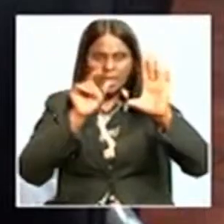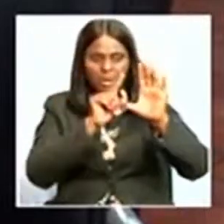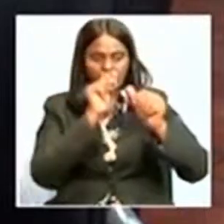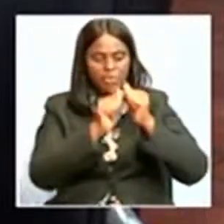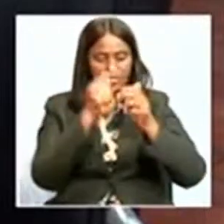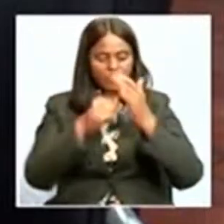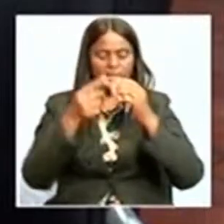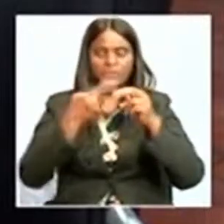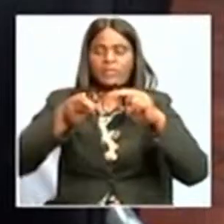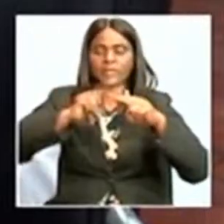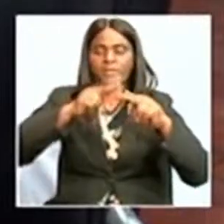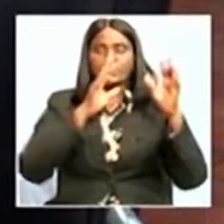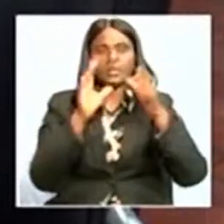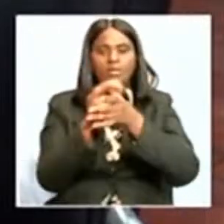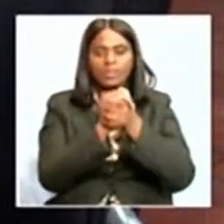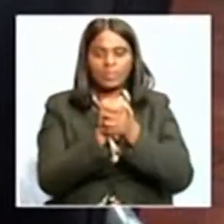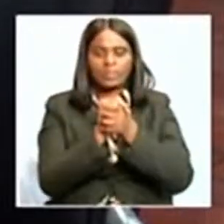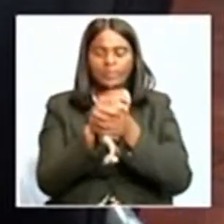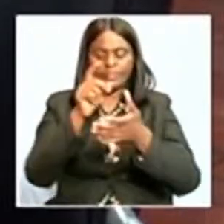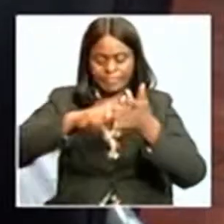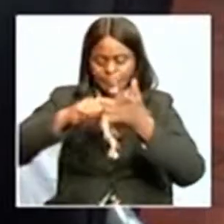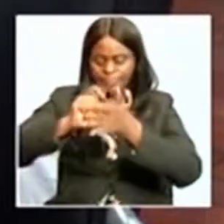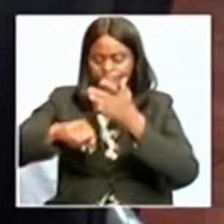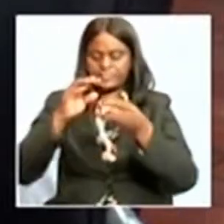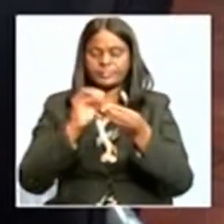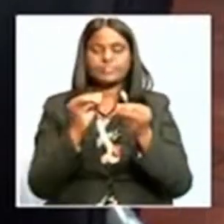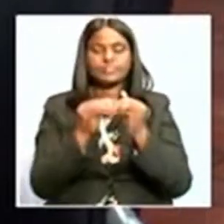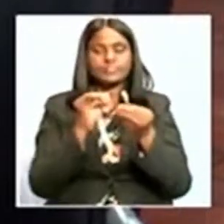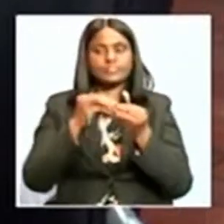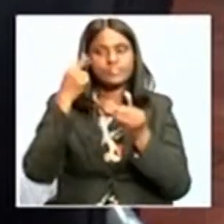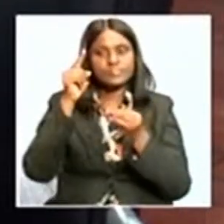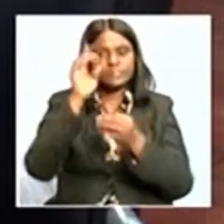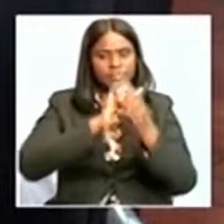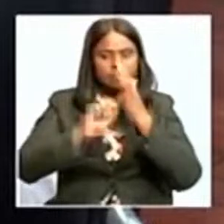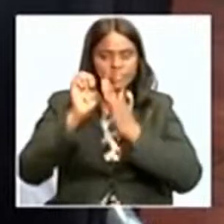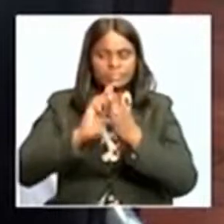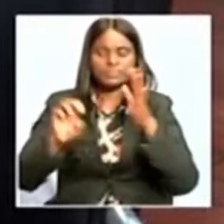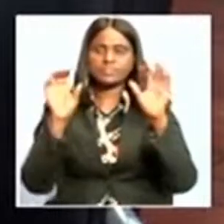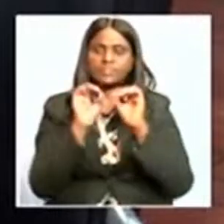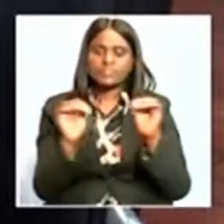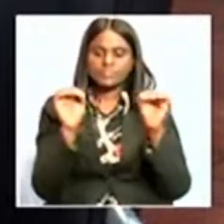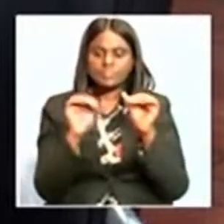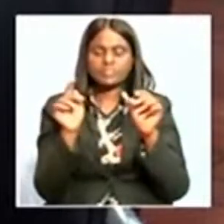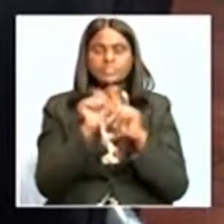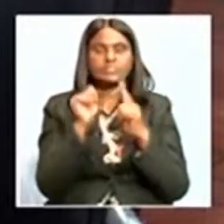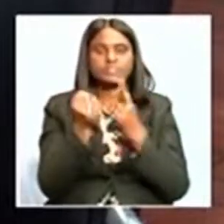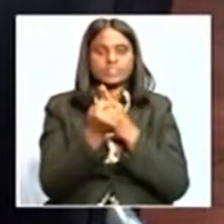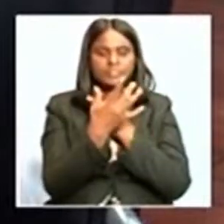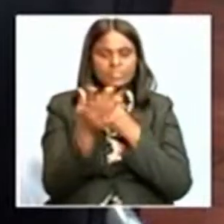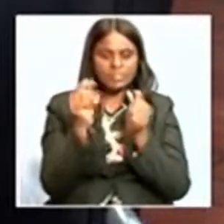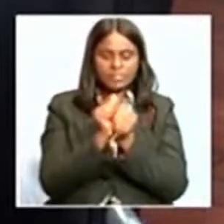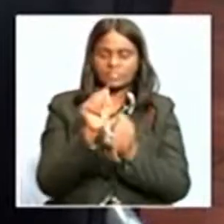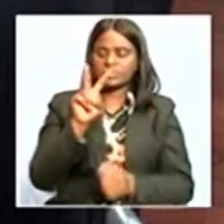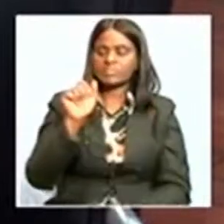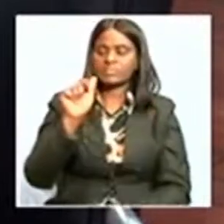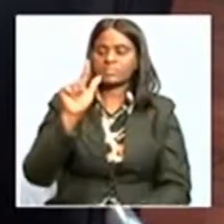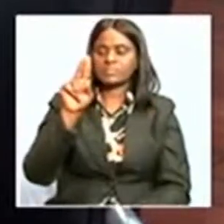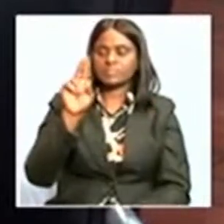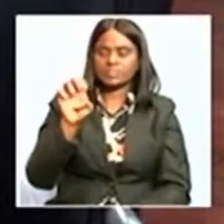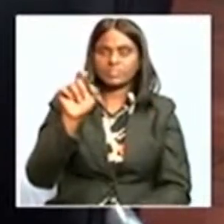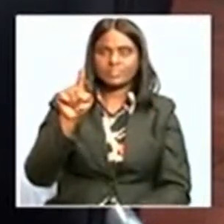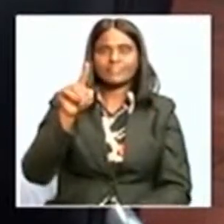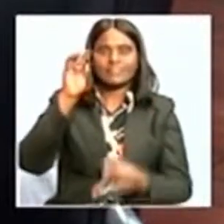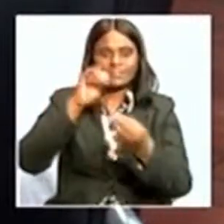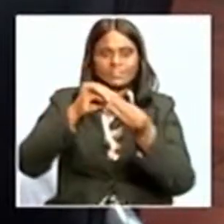to increase the corporate income tax rate for export of non-traditional products and value addition to copper